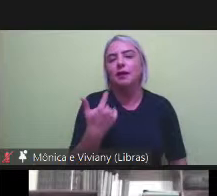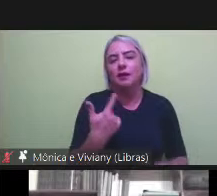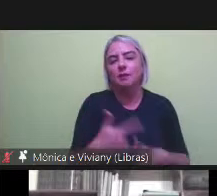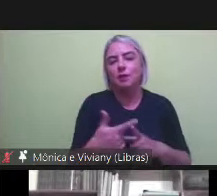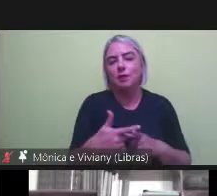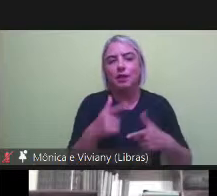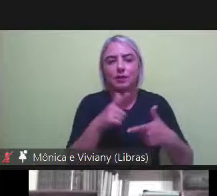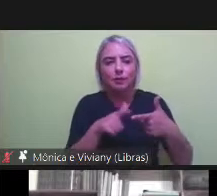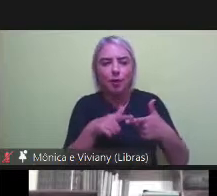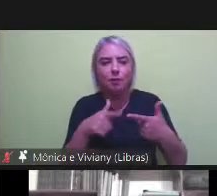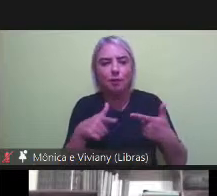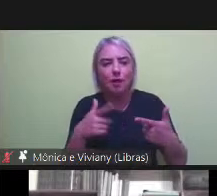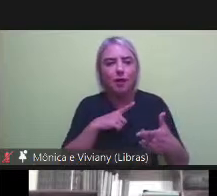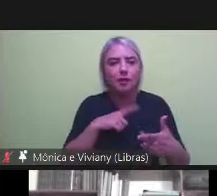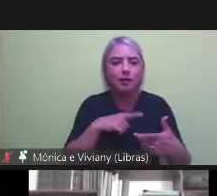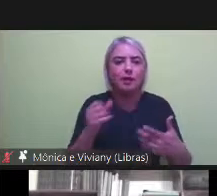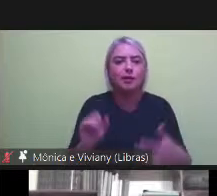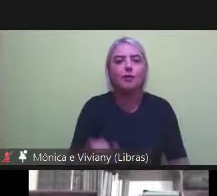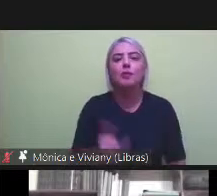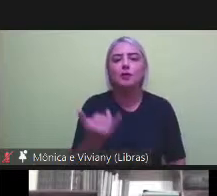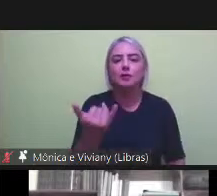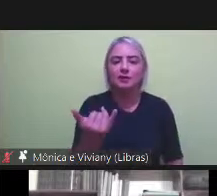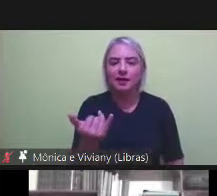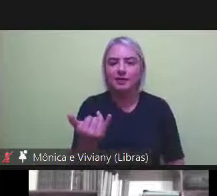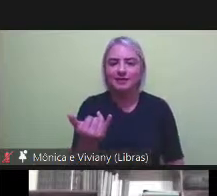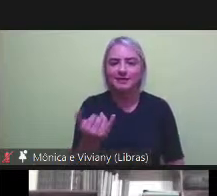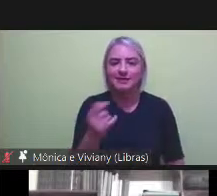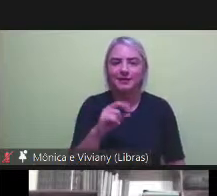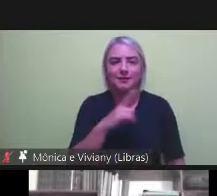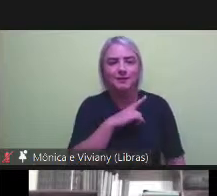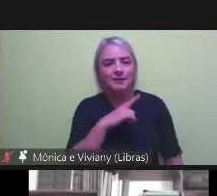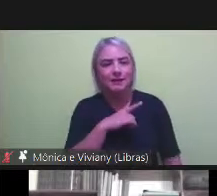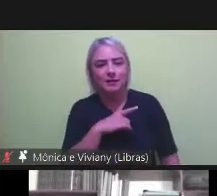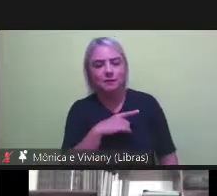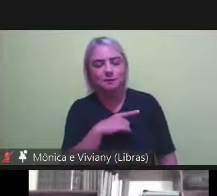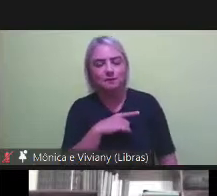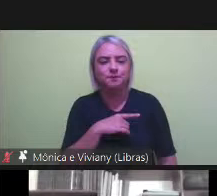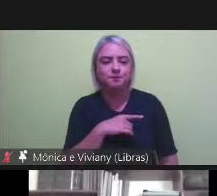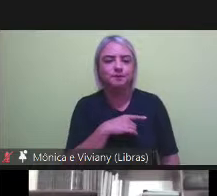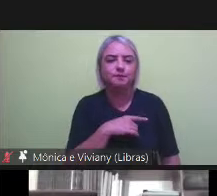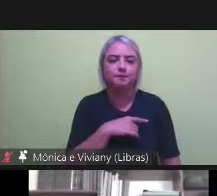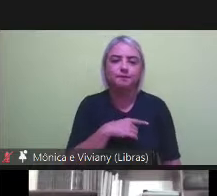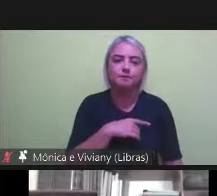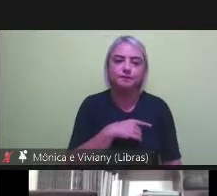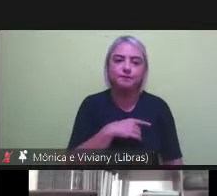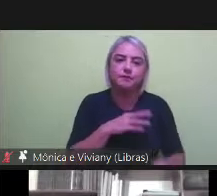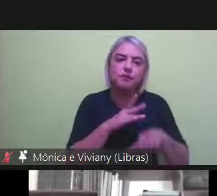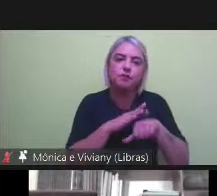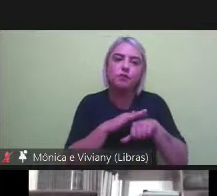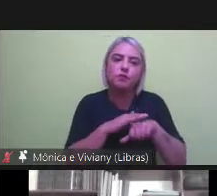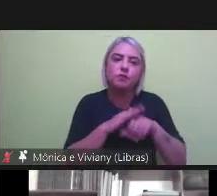an opportunity. And the opportunity that came was that the school nursing